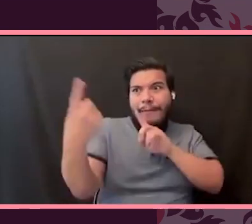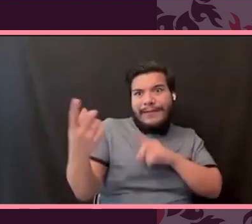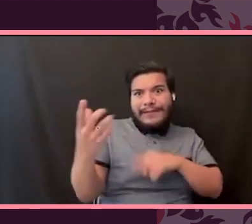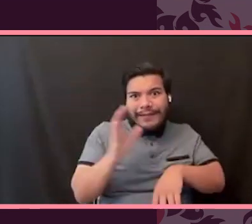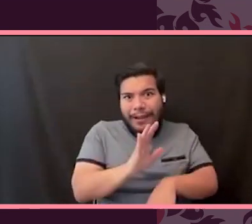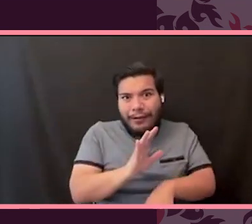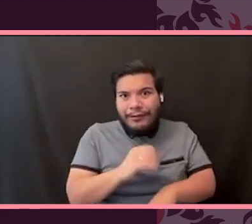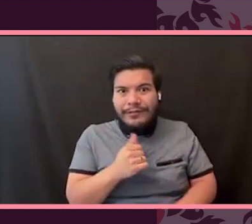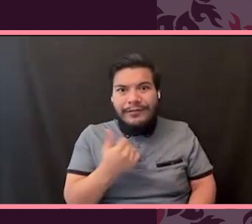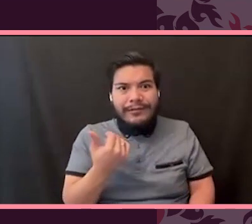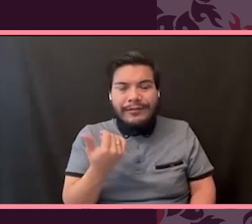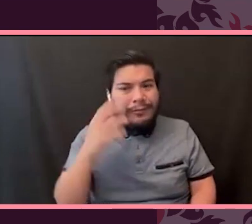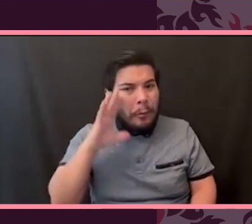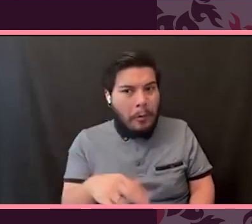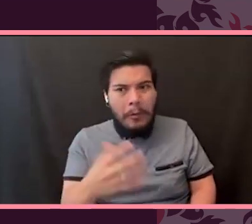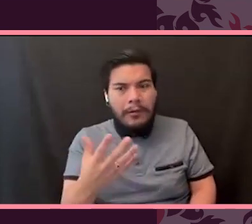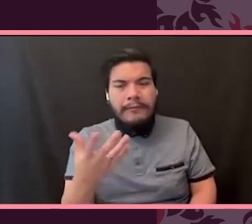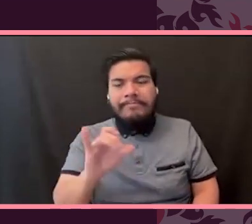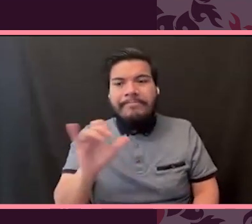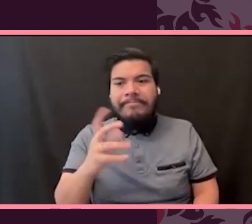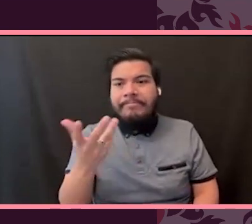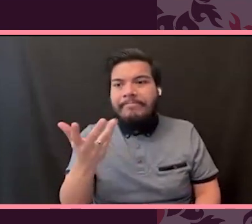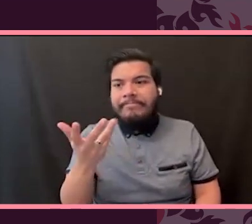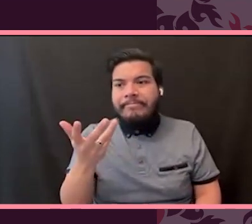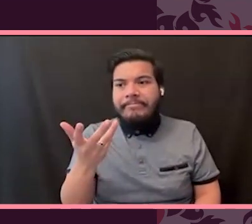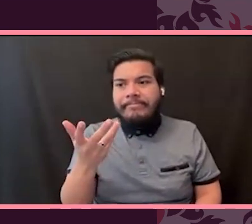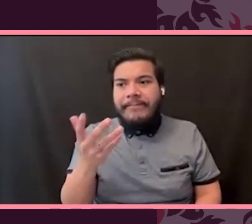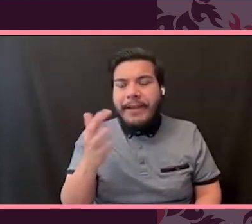they, like.